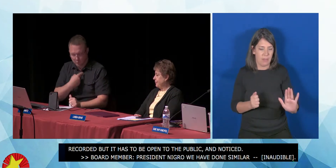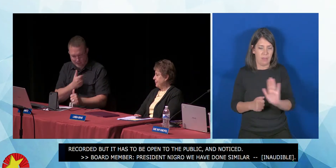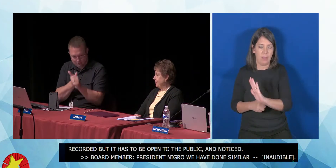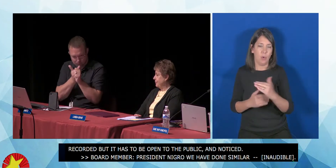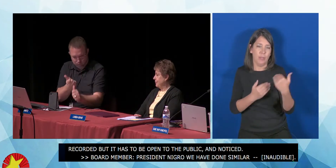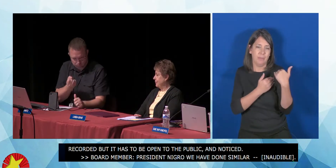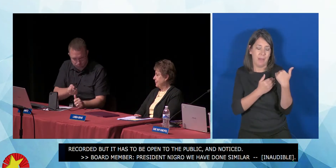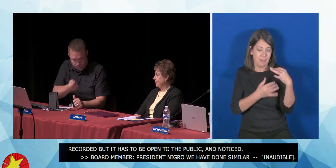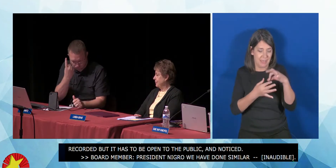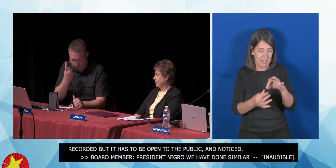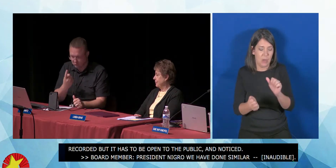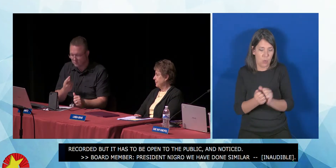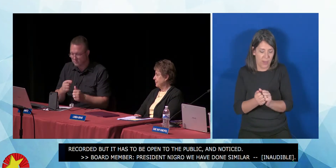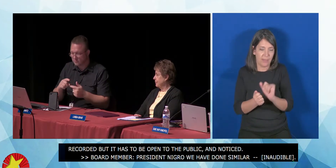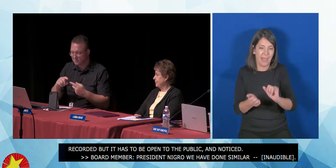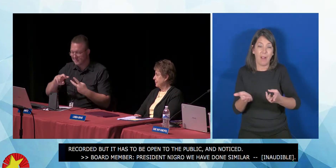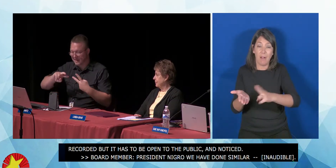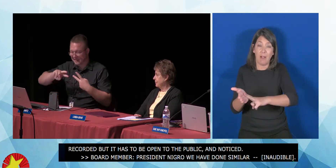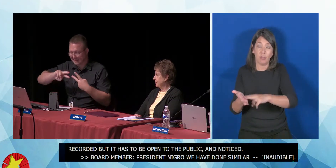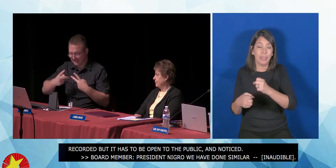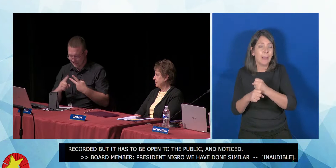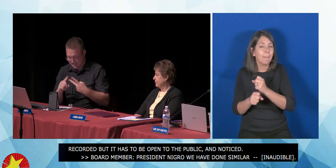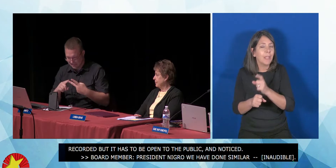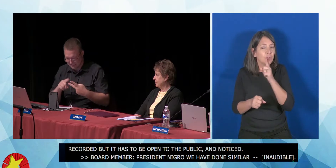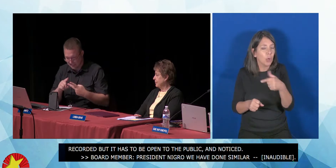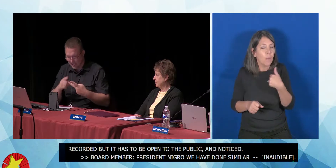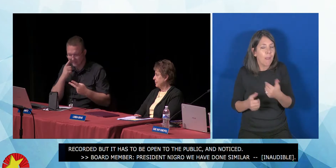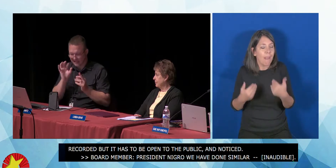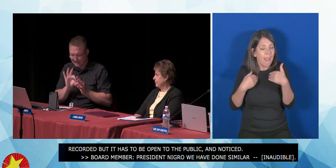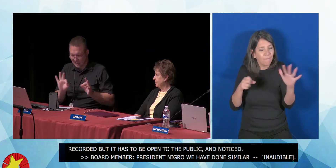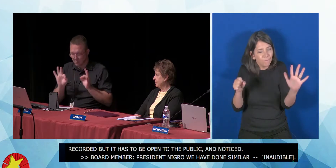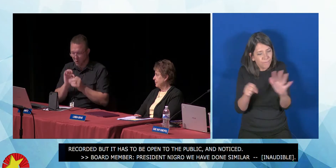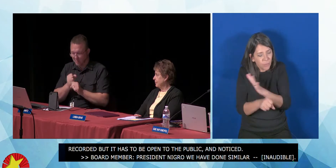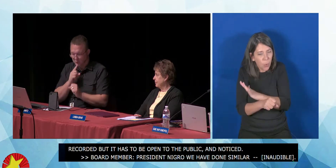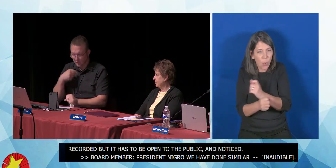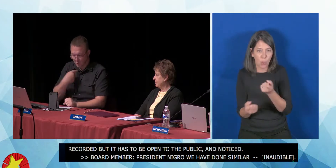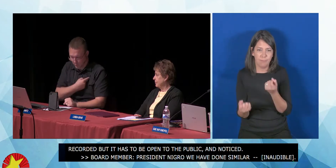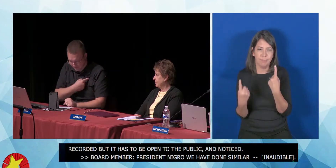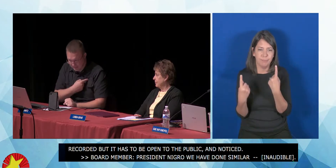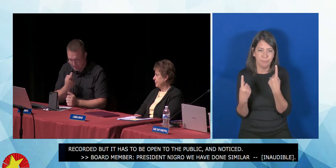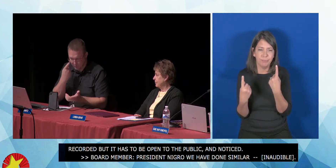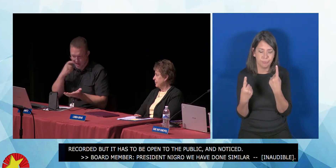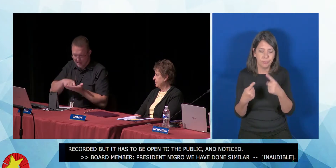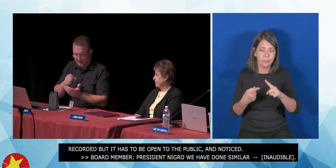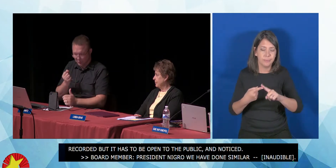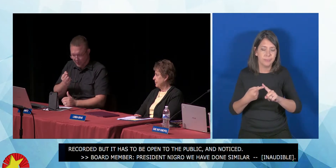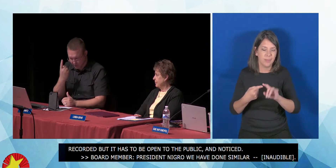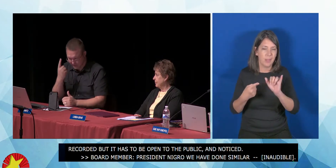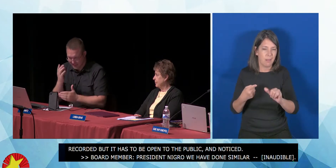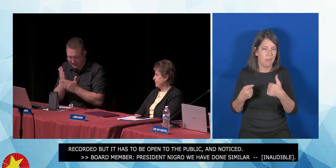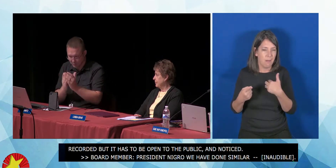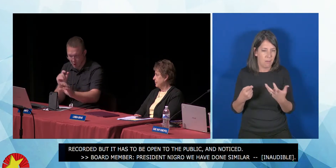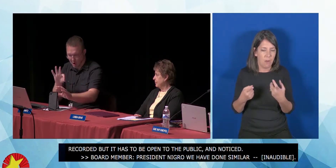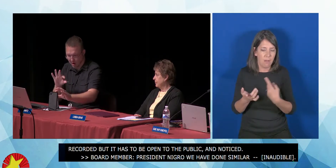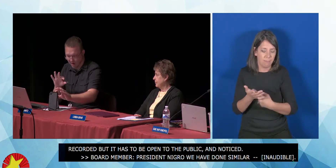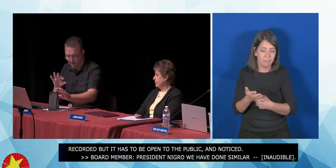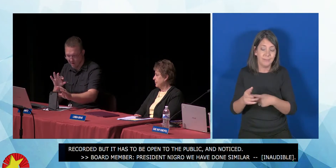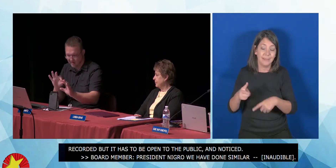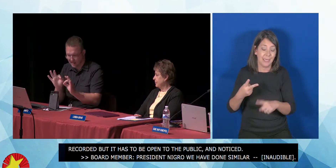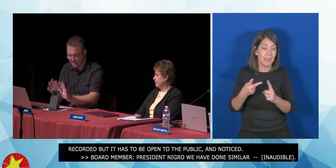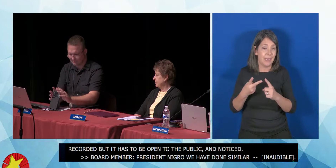when it comes to the contracts, and make sure that we have full understanding. Secondly, we also need